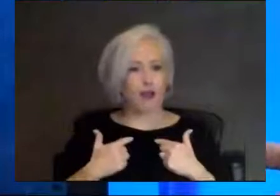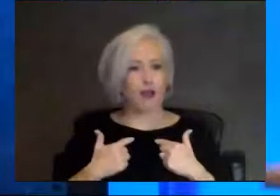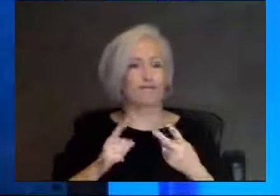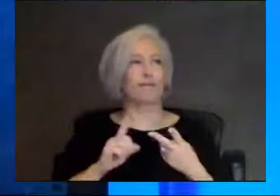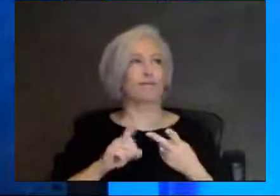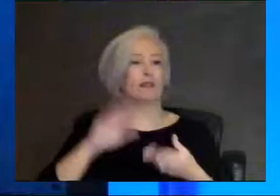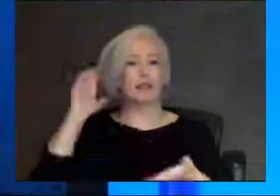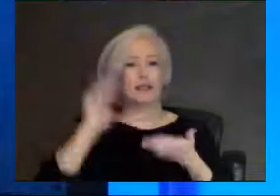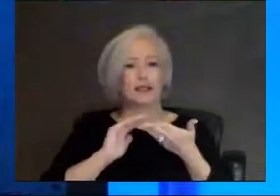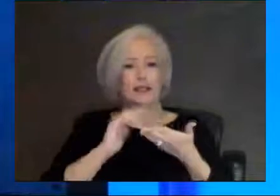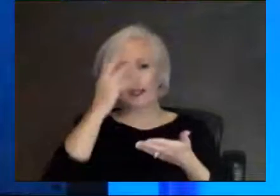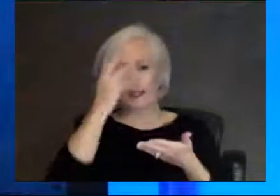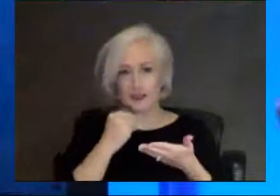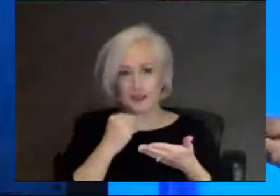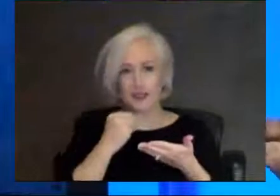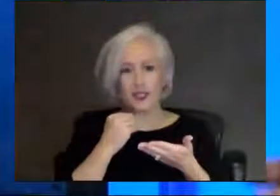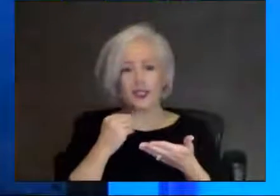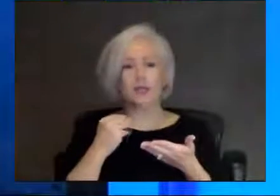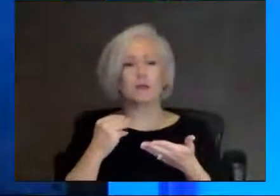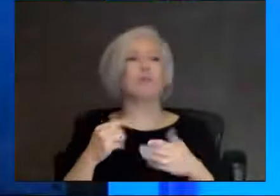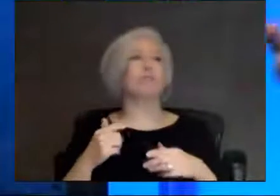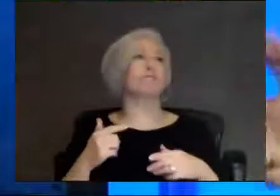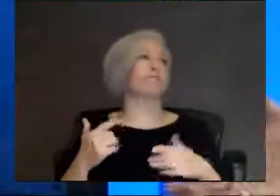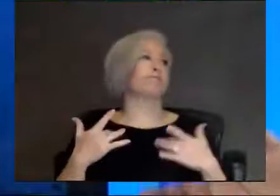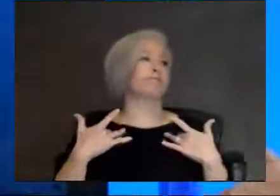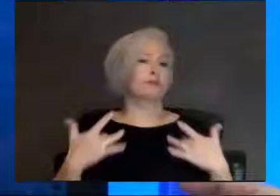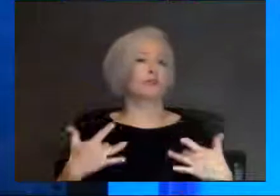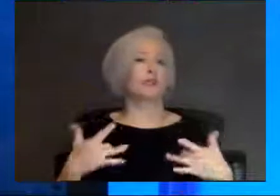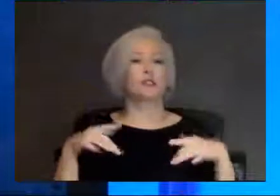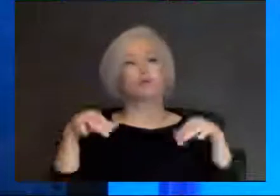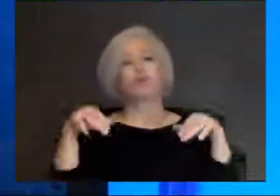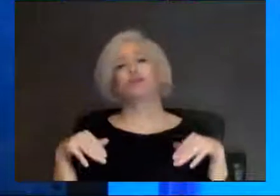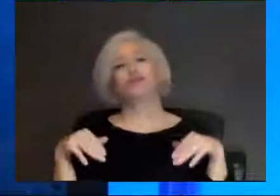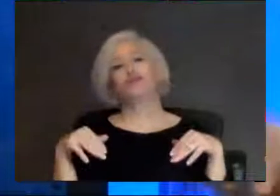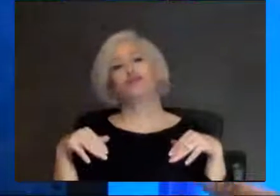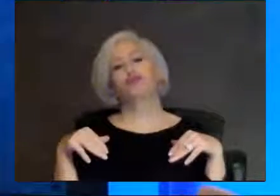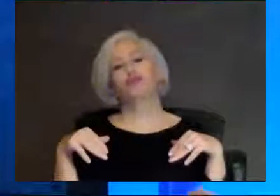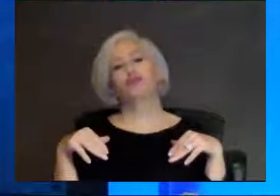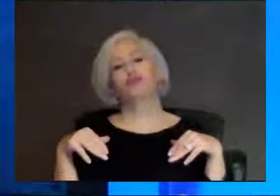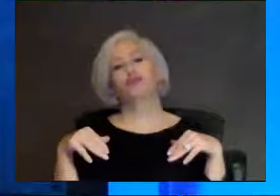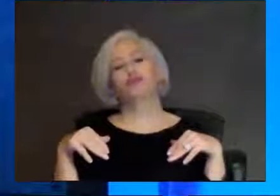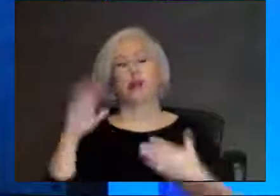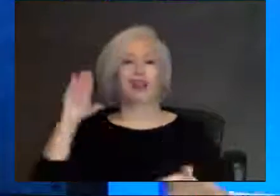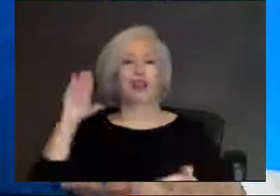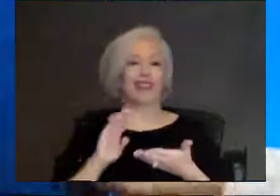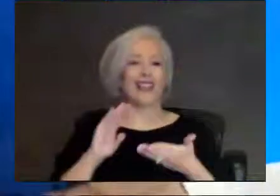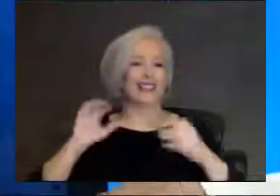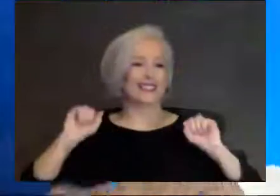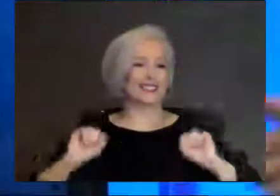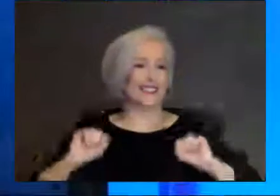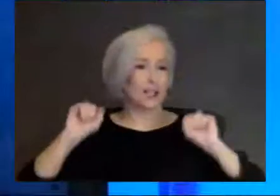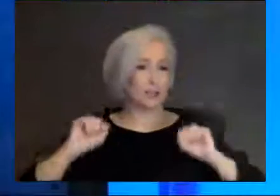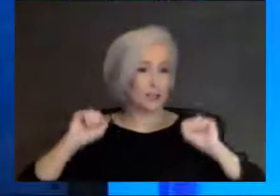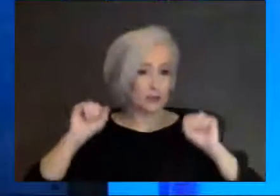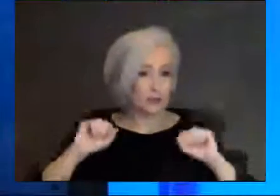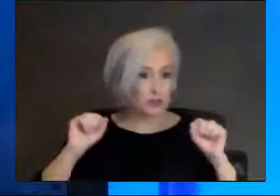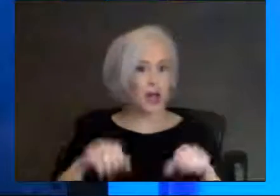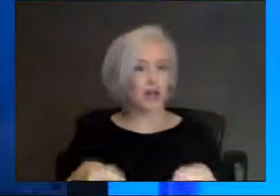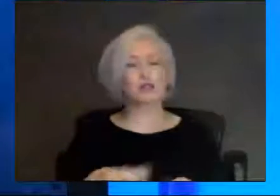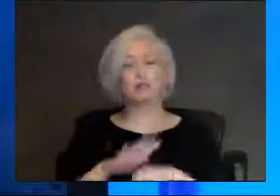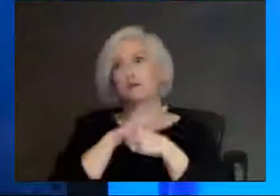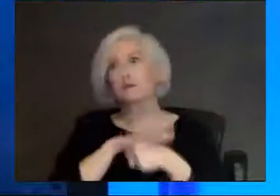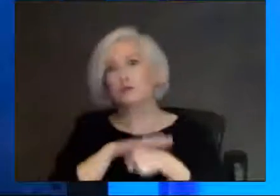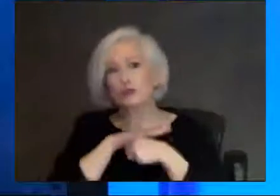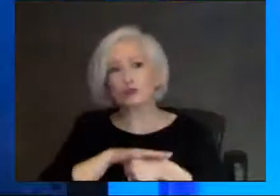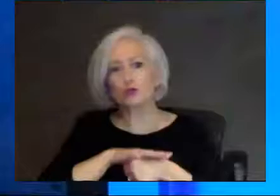sedentary life because we try to do less exercise. We're not because of the stressful and long